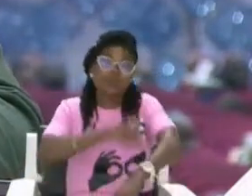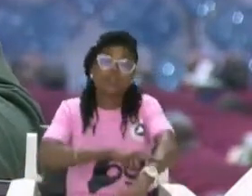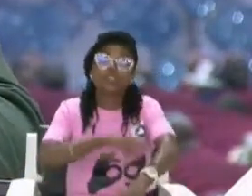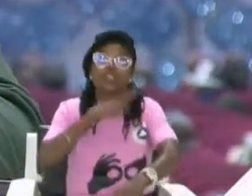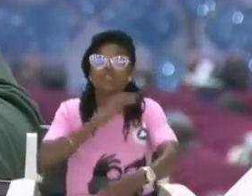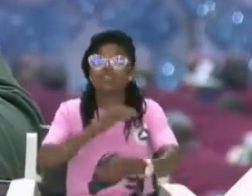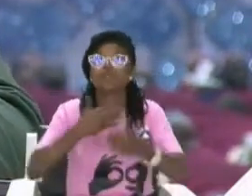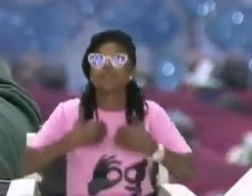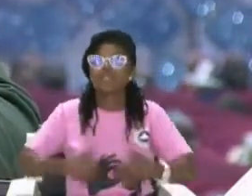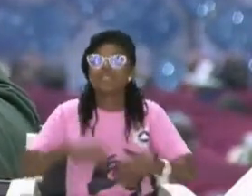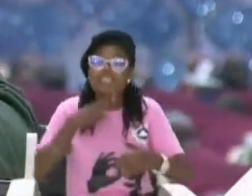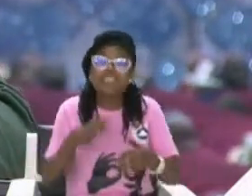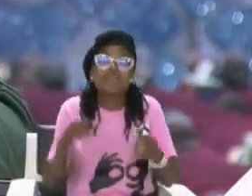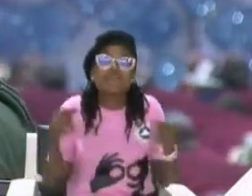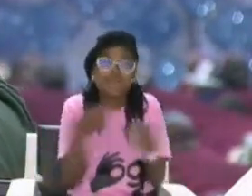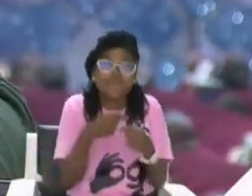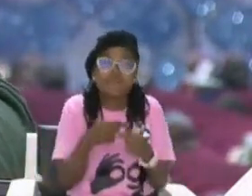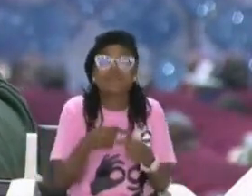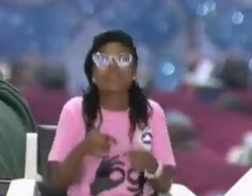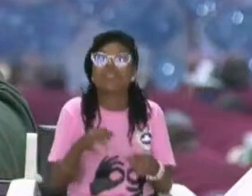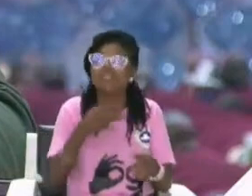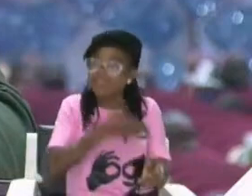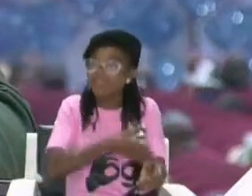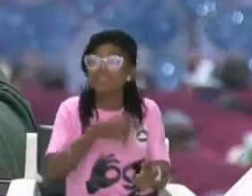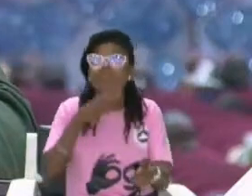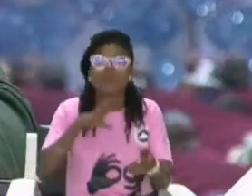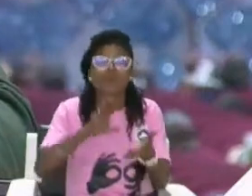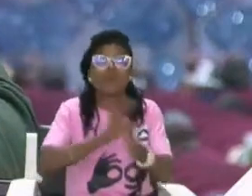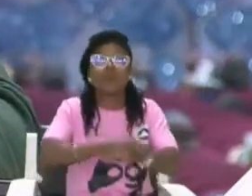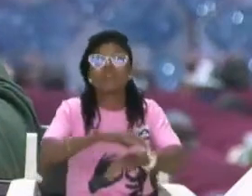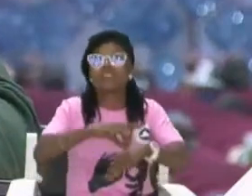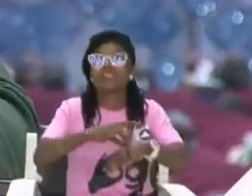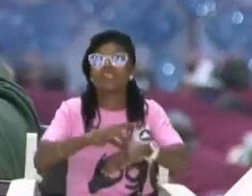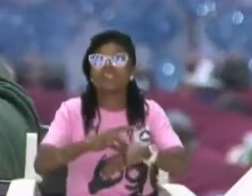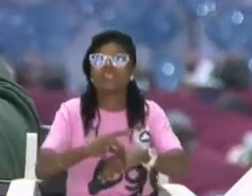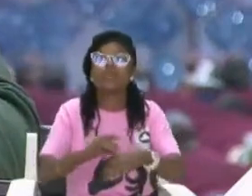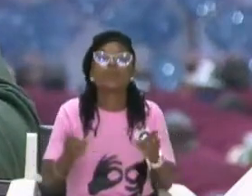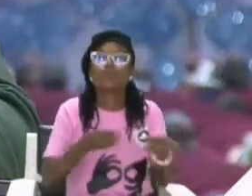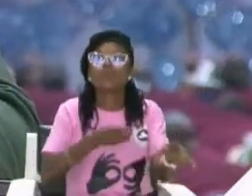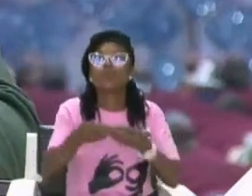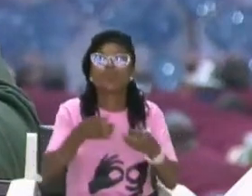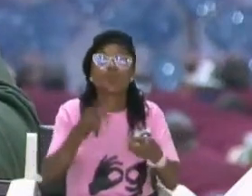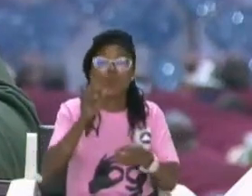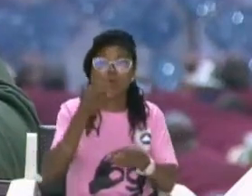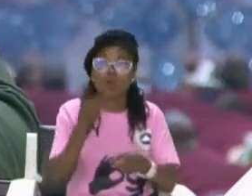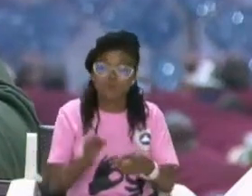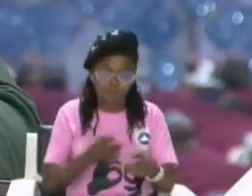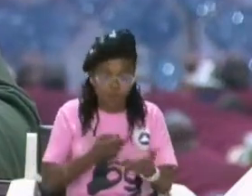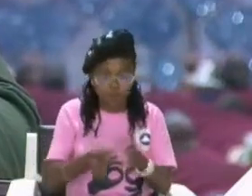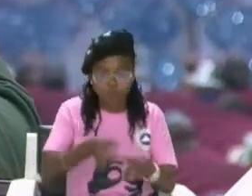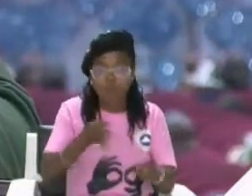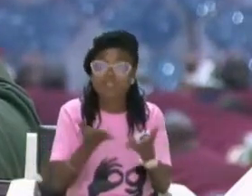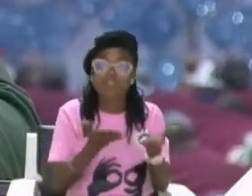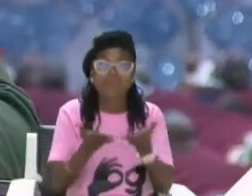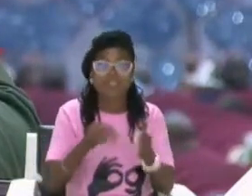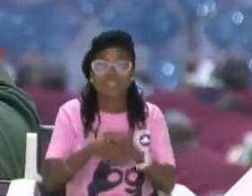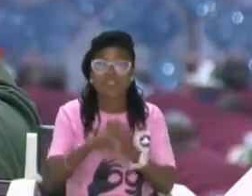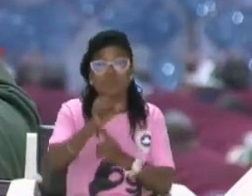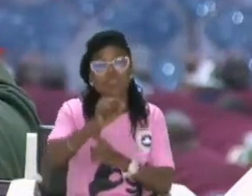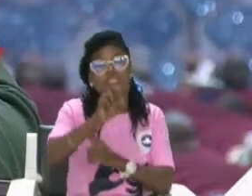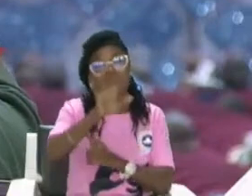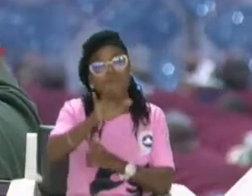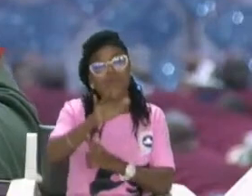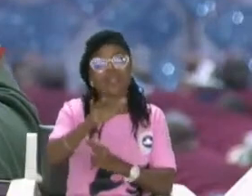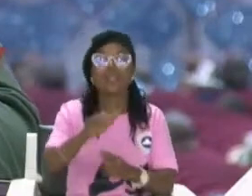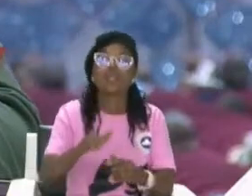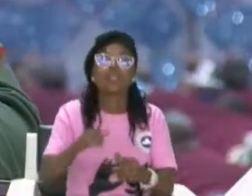it felt like pains were on his skin. During one of the Holy Ghost services in 2015, Daddy